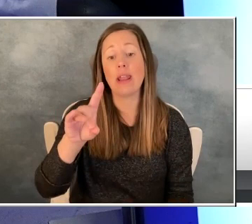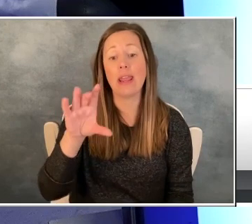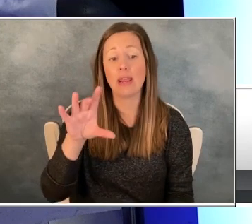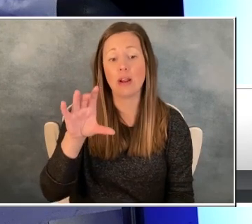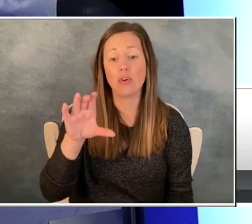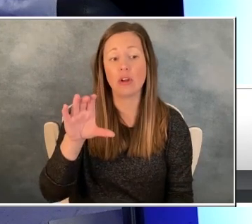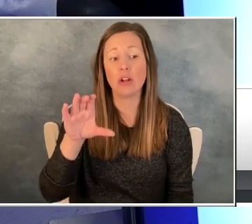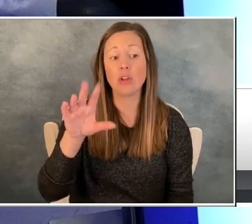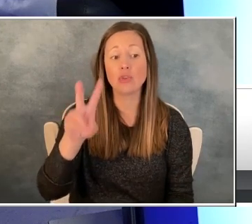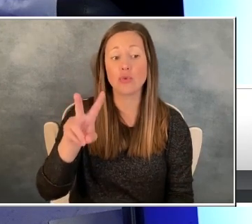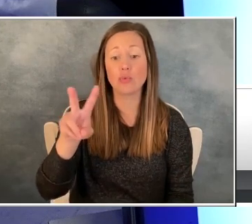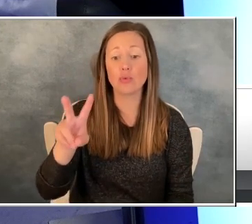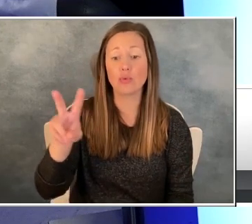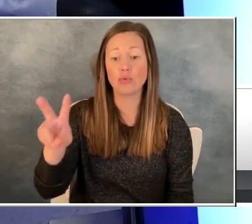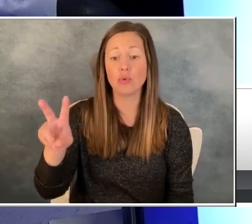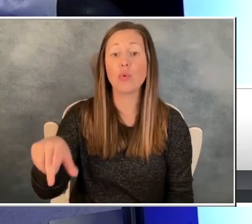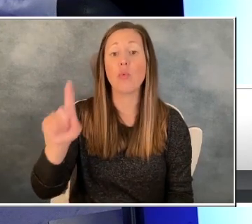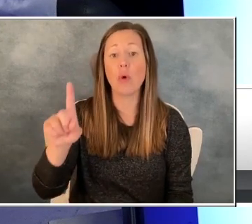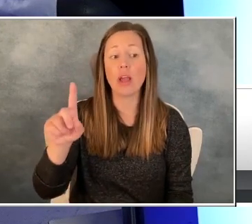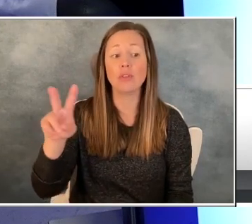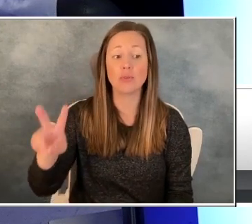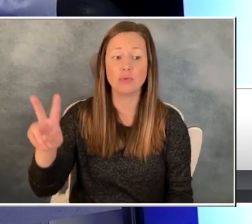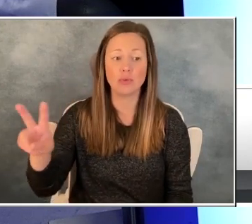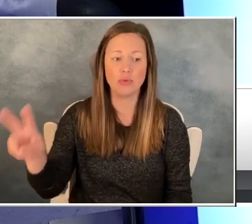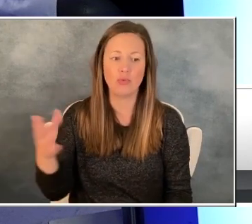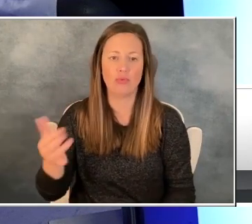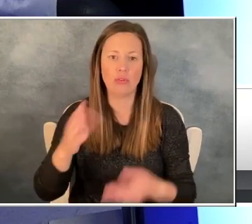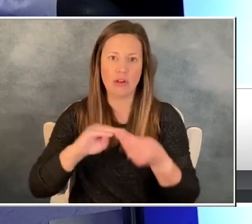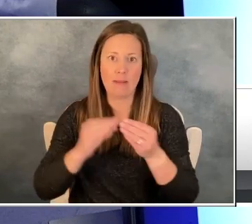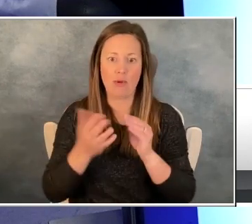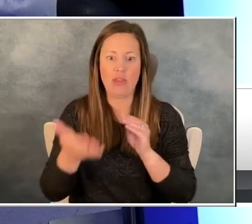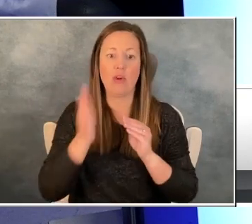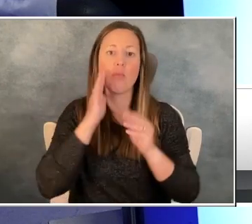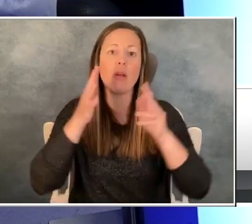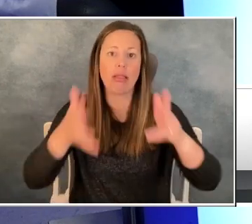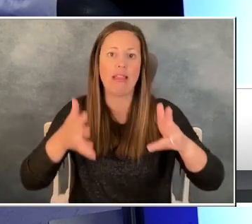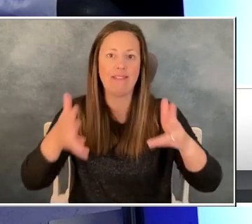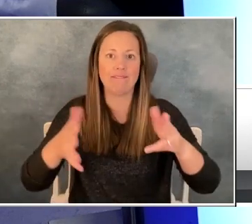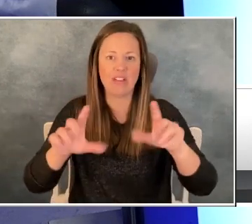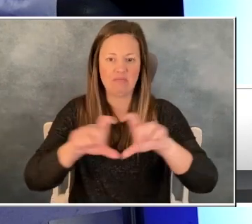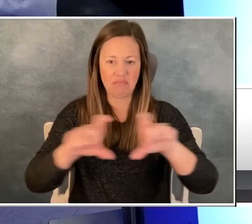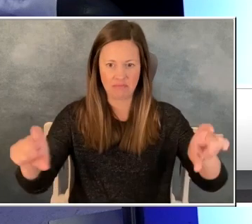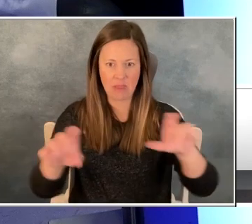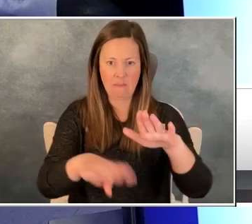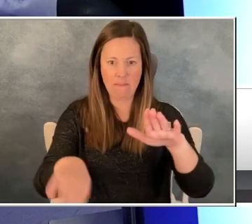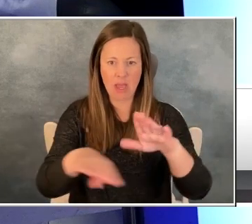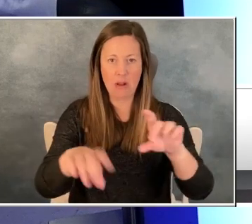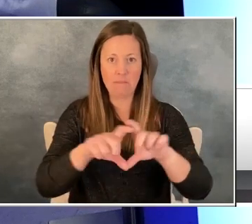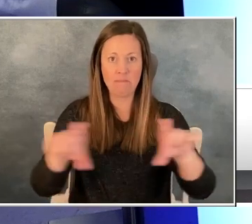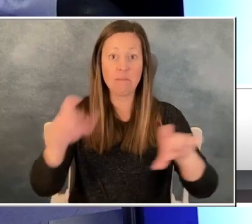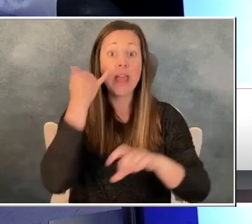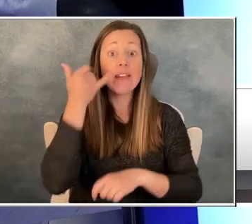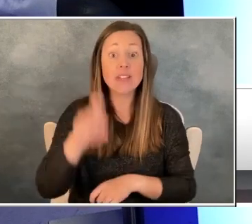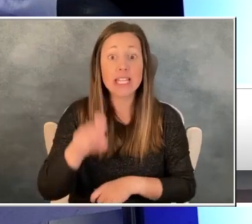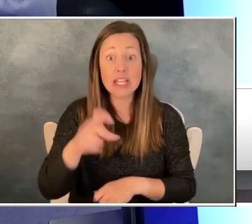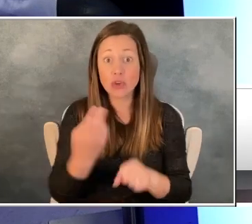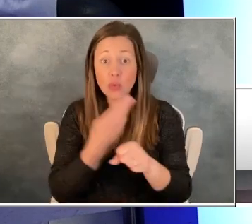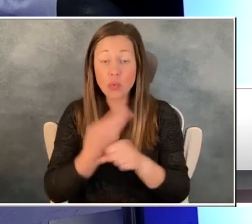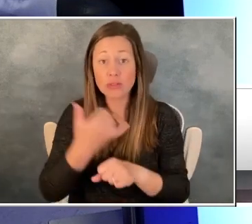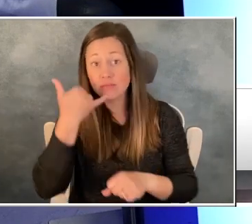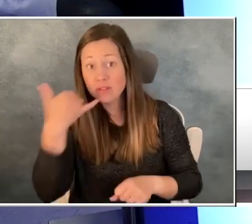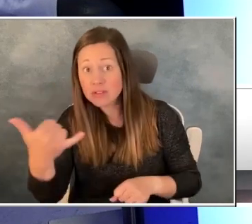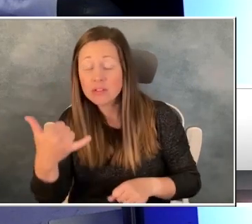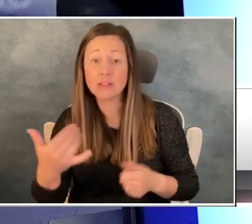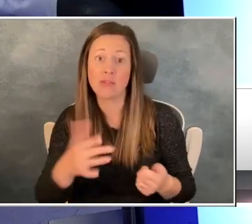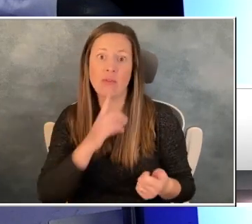1-800-222-1222. We're going to leave that number up on your screen for a little bit. If you ever need to use that hotline, the last thing you want is to try to spend